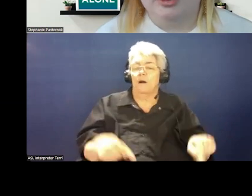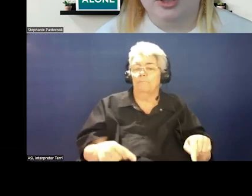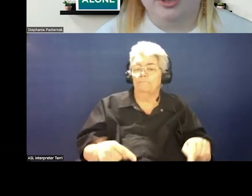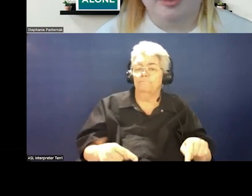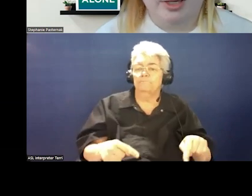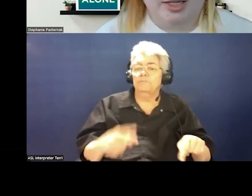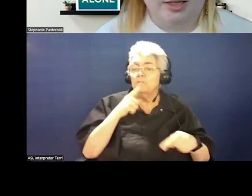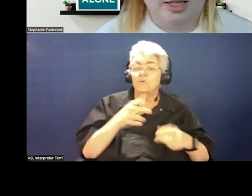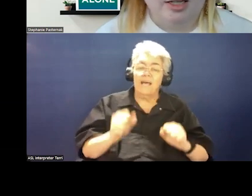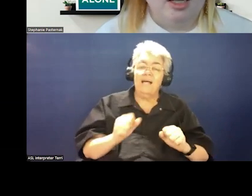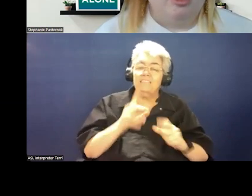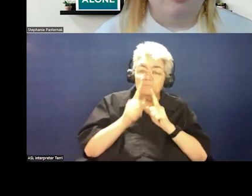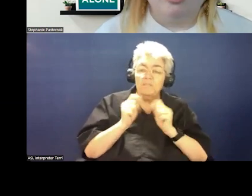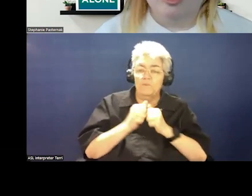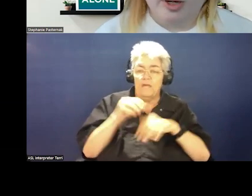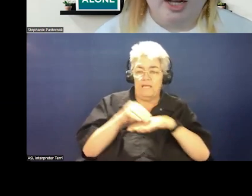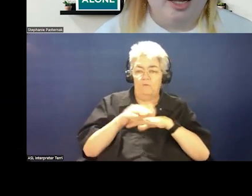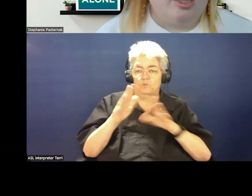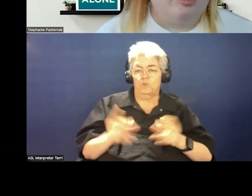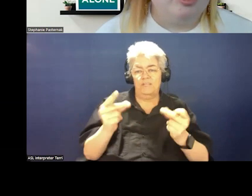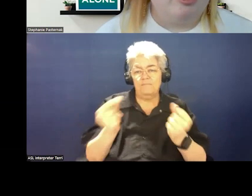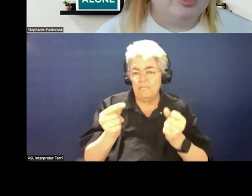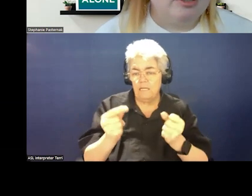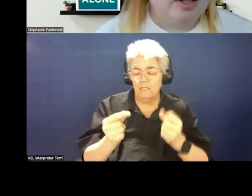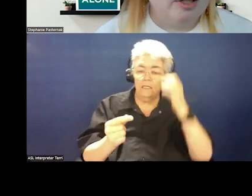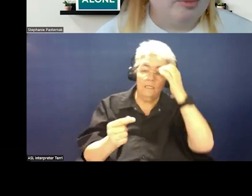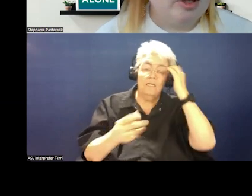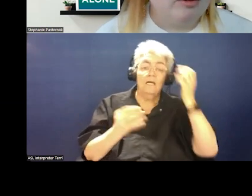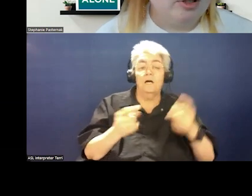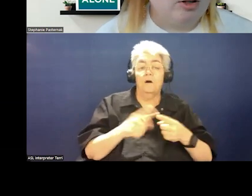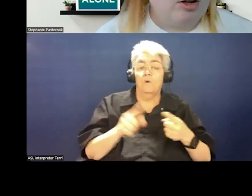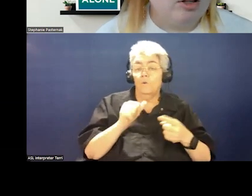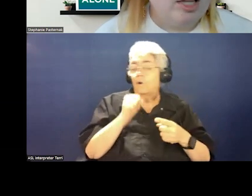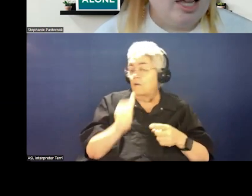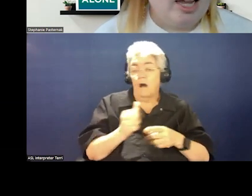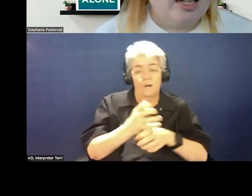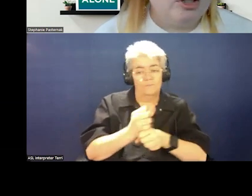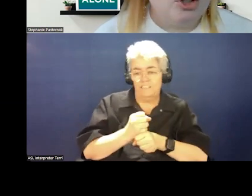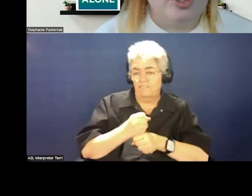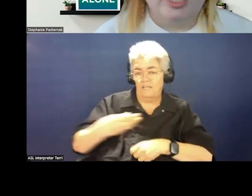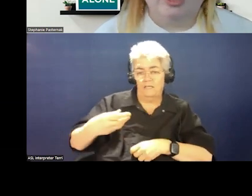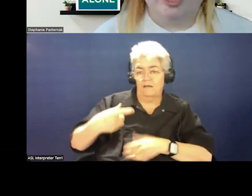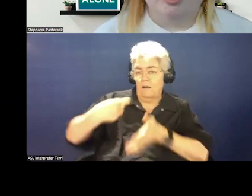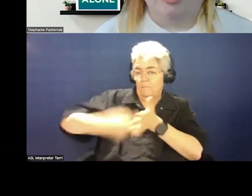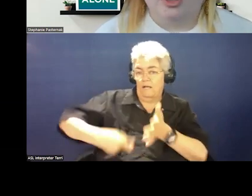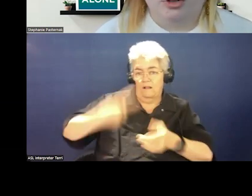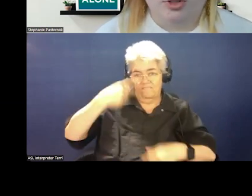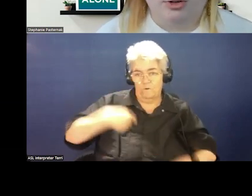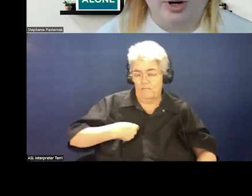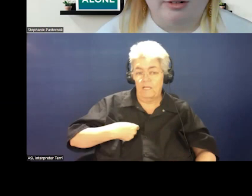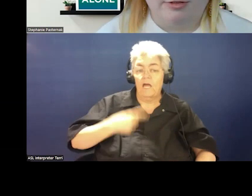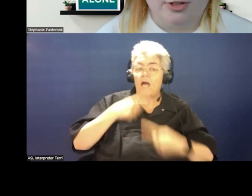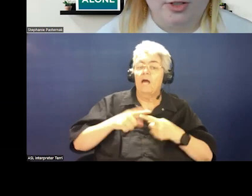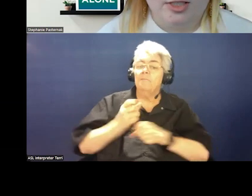with a counselor immediately, followed by not receiving a bill for the call and ensuring that healthcare